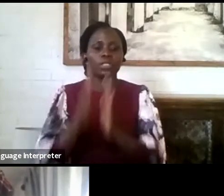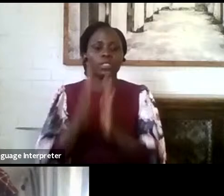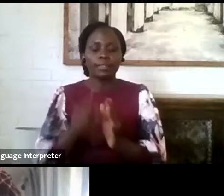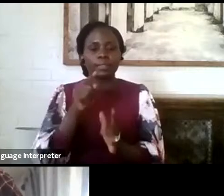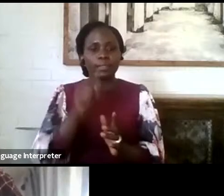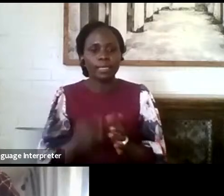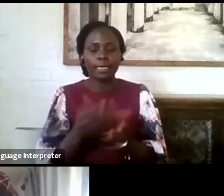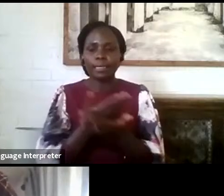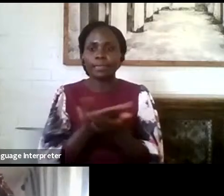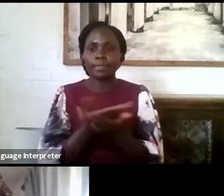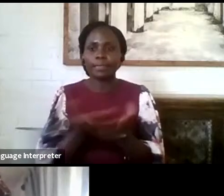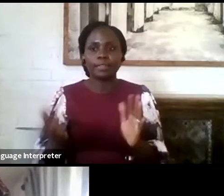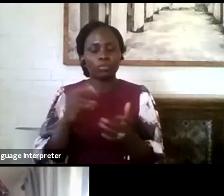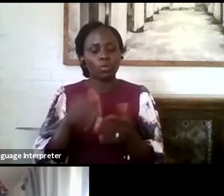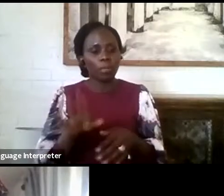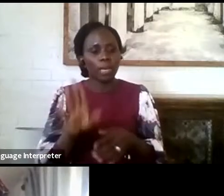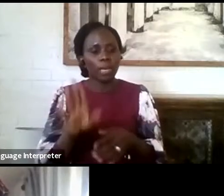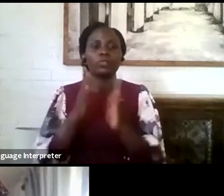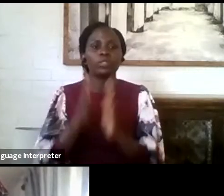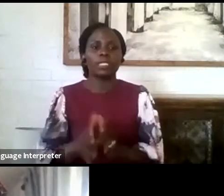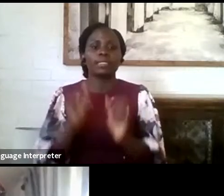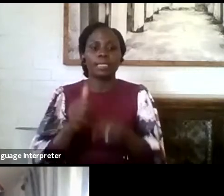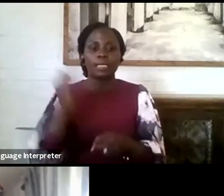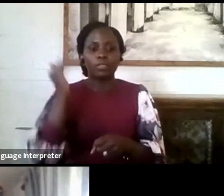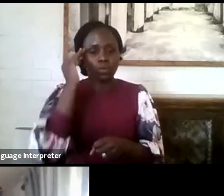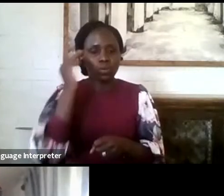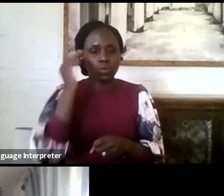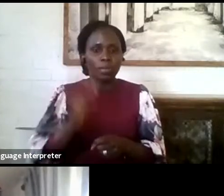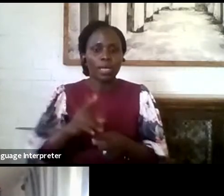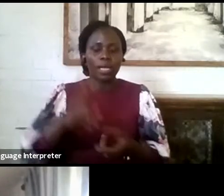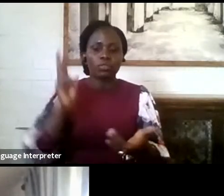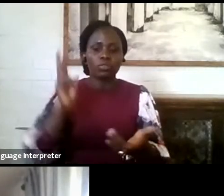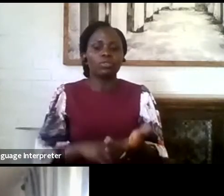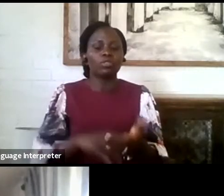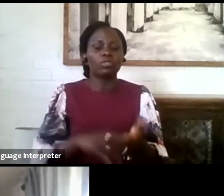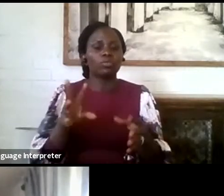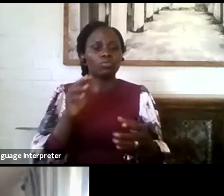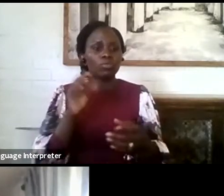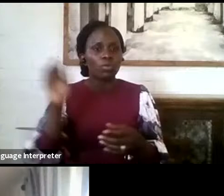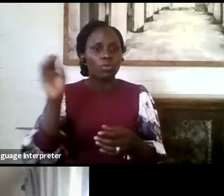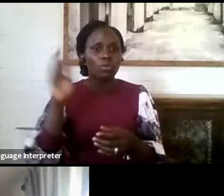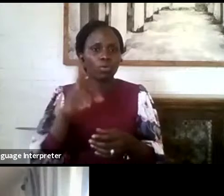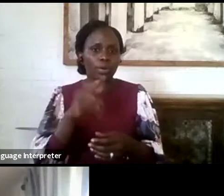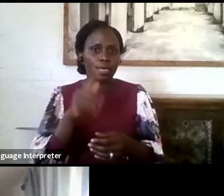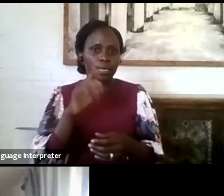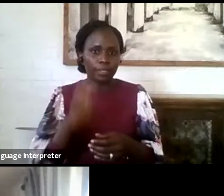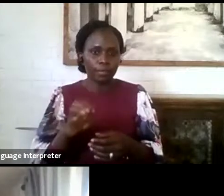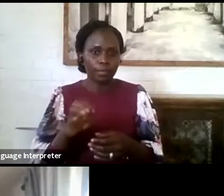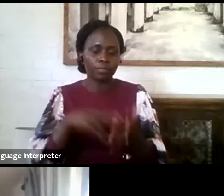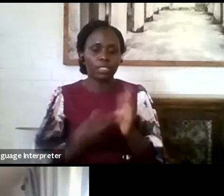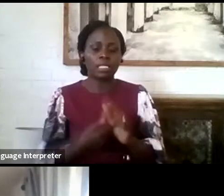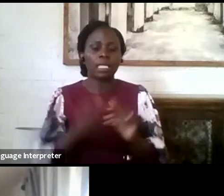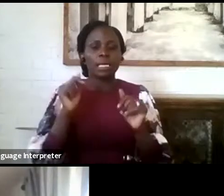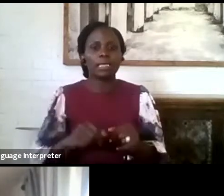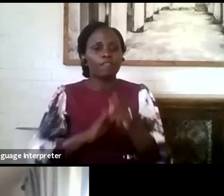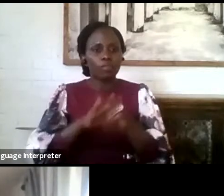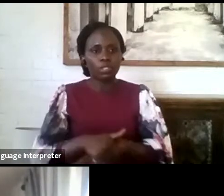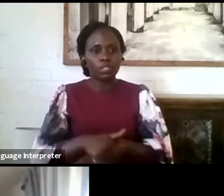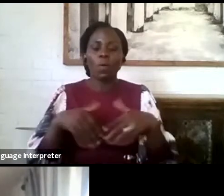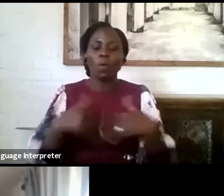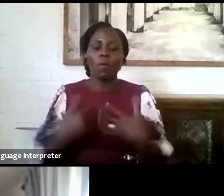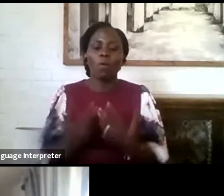will determine its adoption rate. And with a higher adoption rate, it also in turn influences or determines its intrinsic